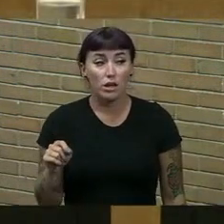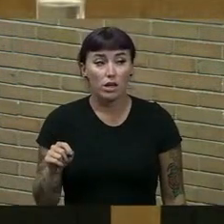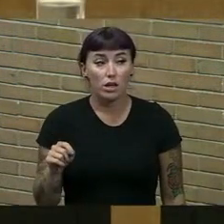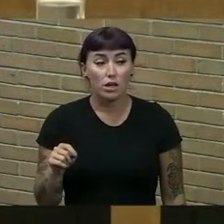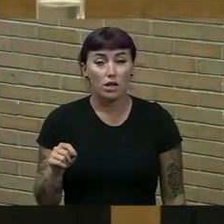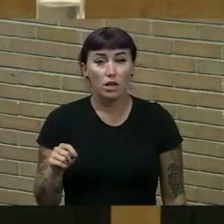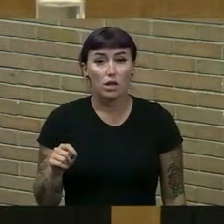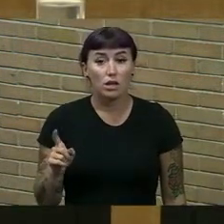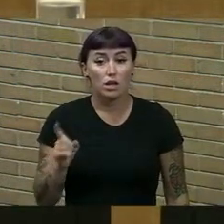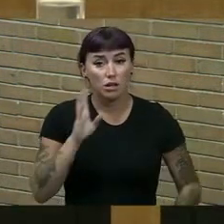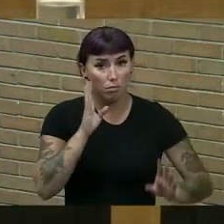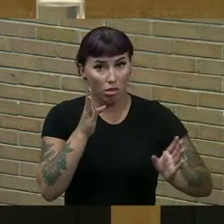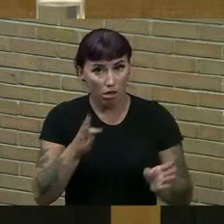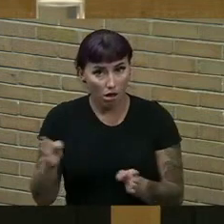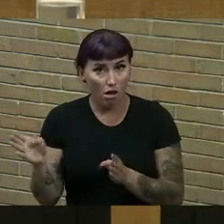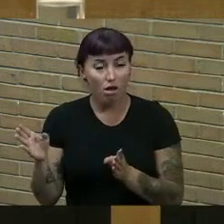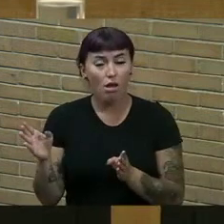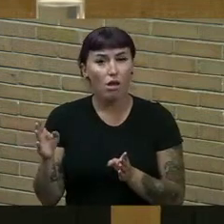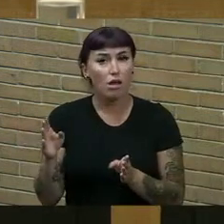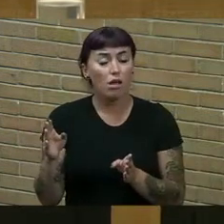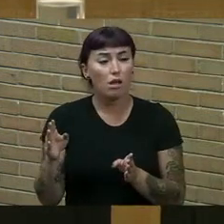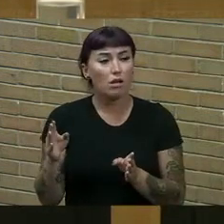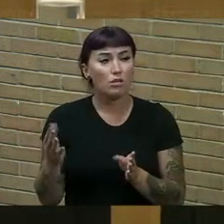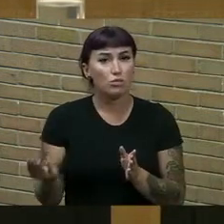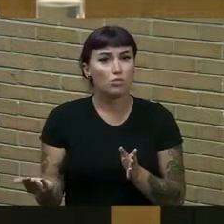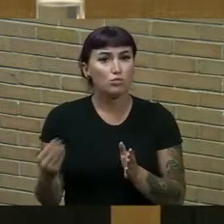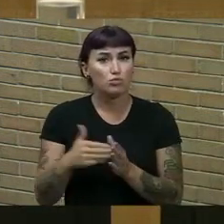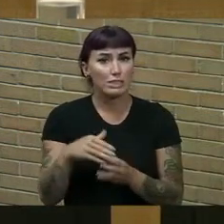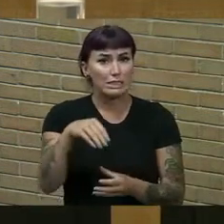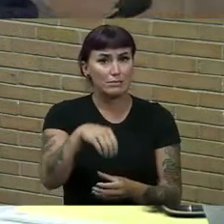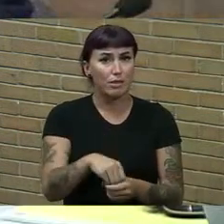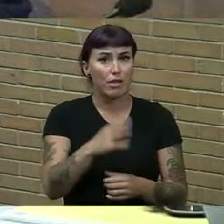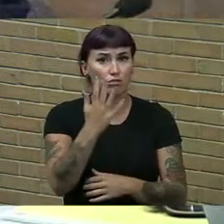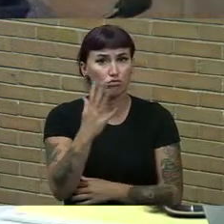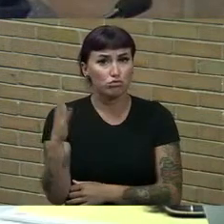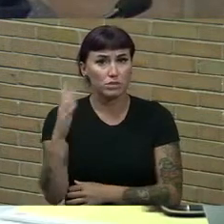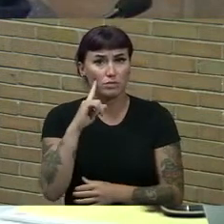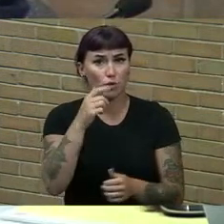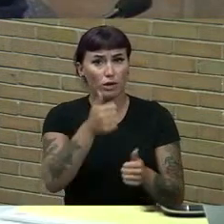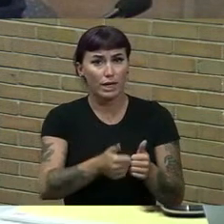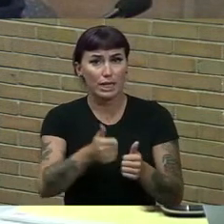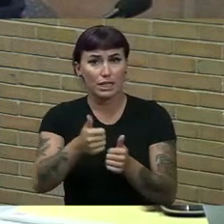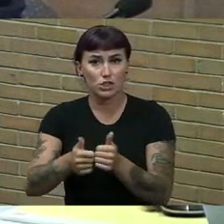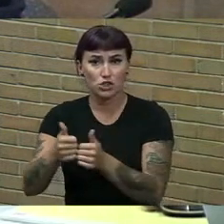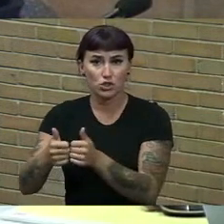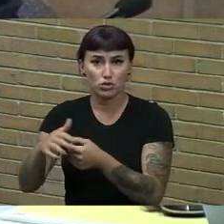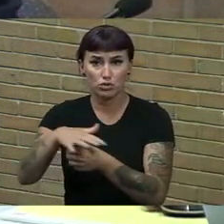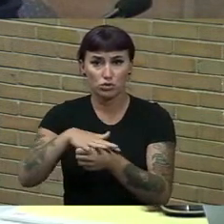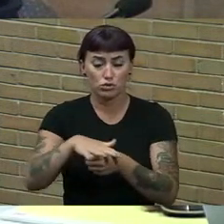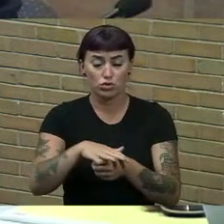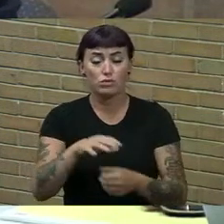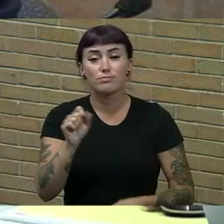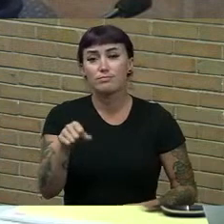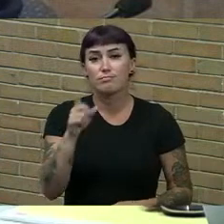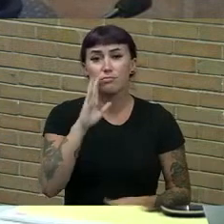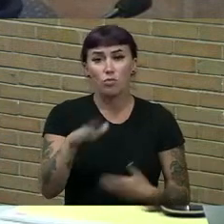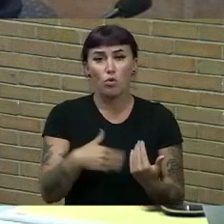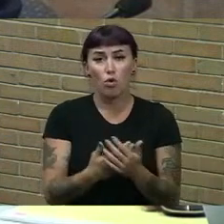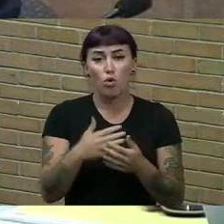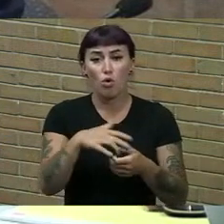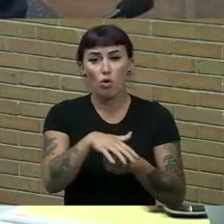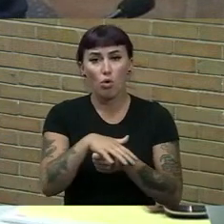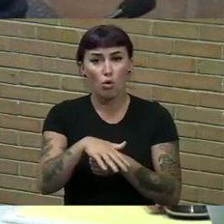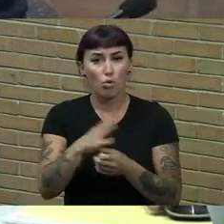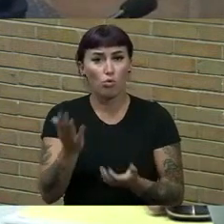is it the plan to replant trees at each of those locations? Sorry, yes. For all of these locations,